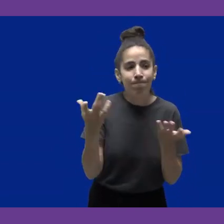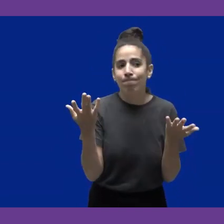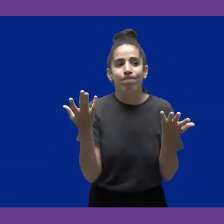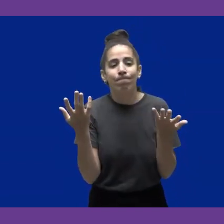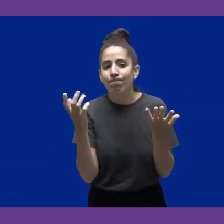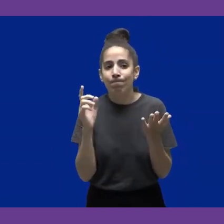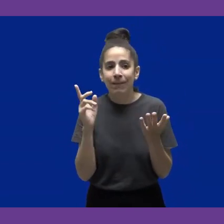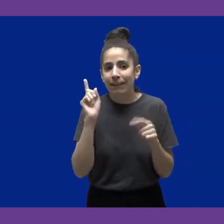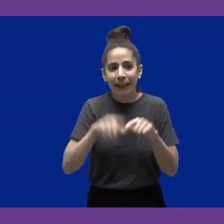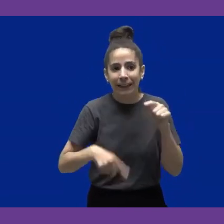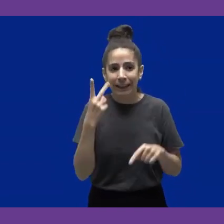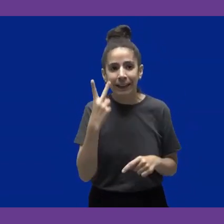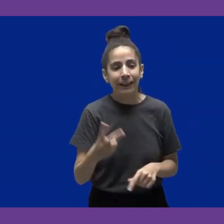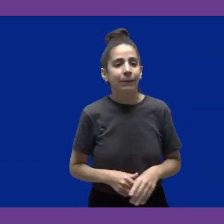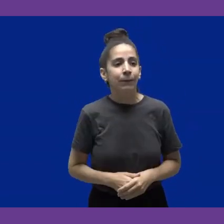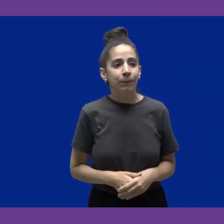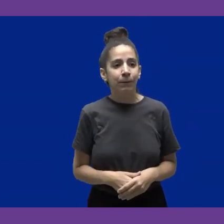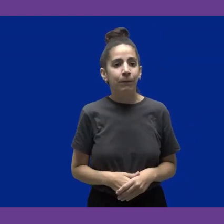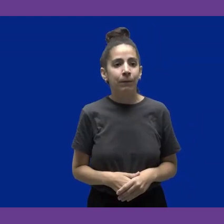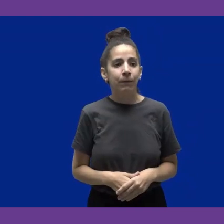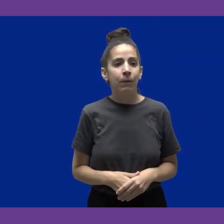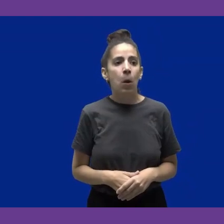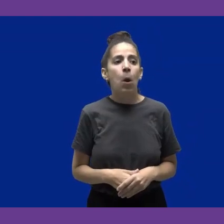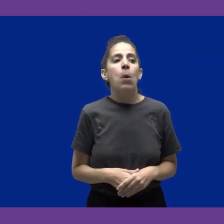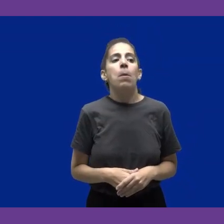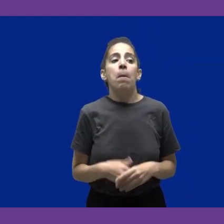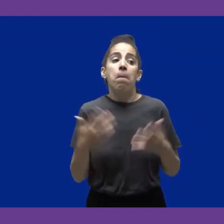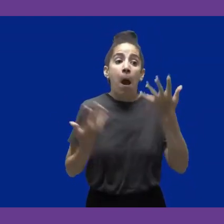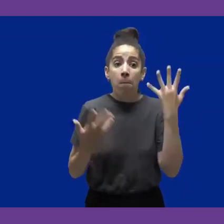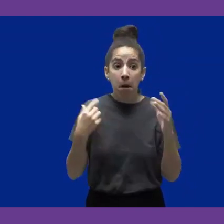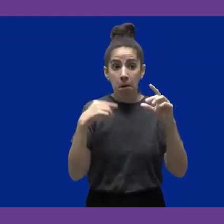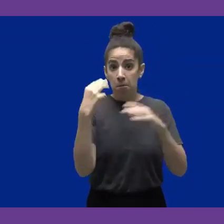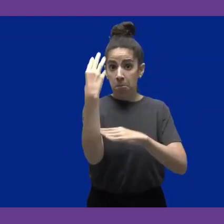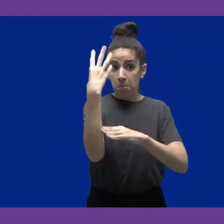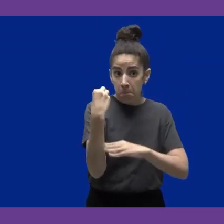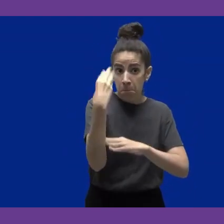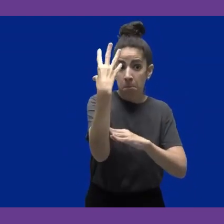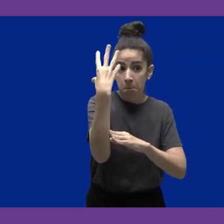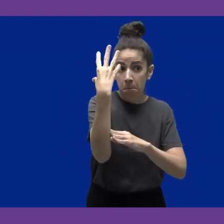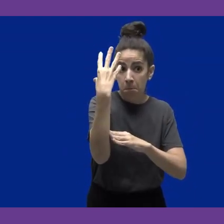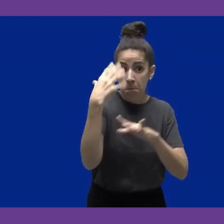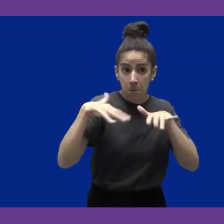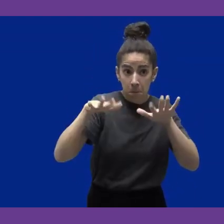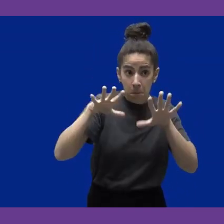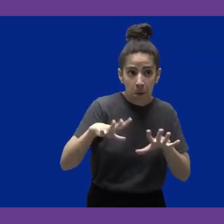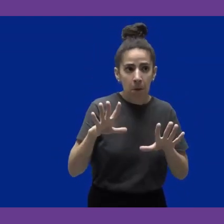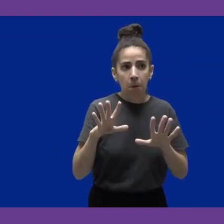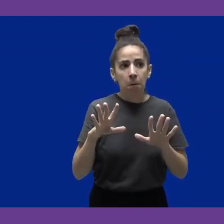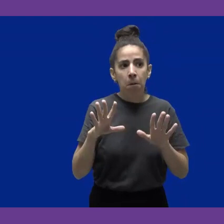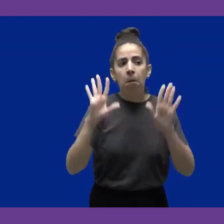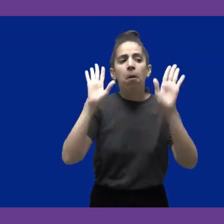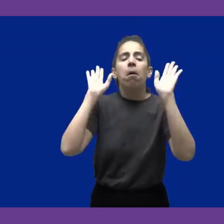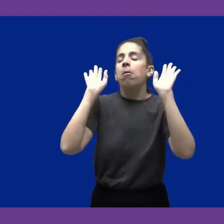it. Maybe if I restart my camera. But anyhow, you have his very nice voice, so